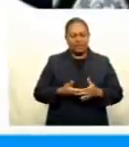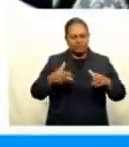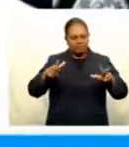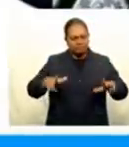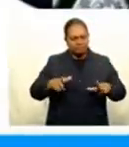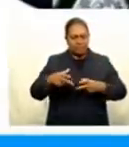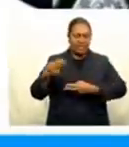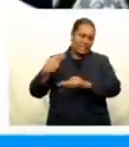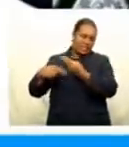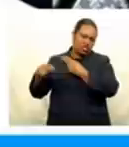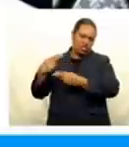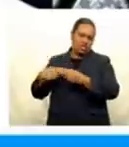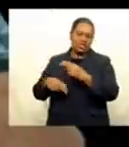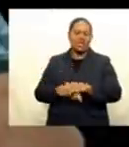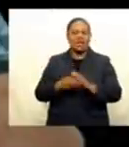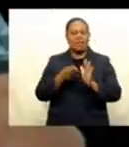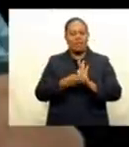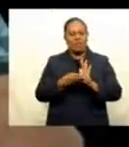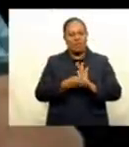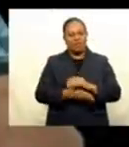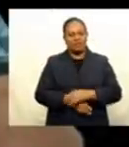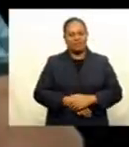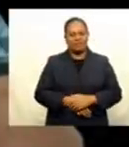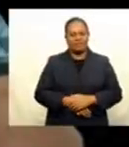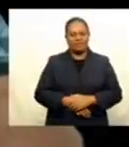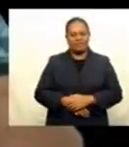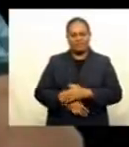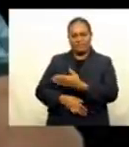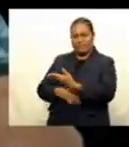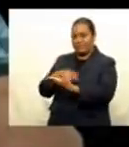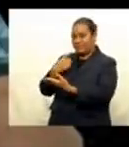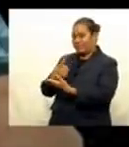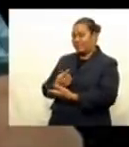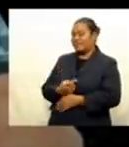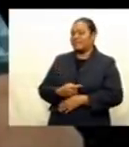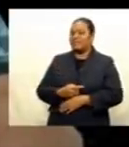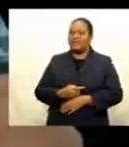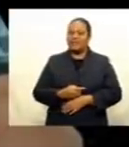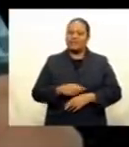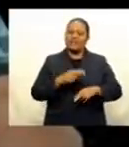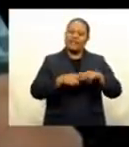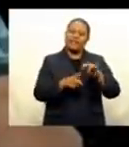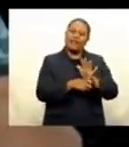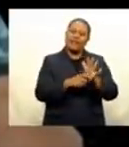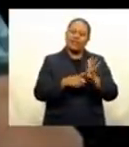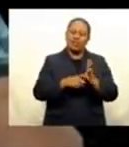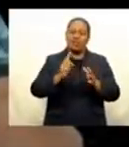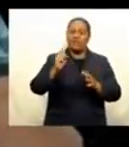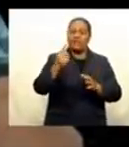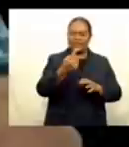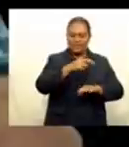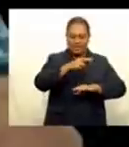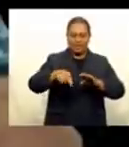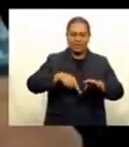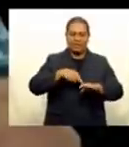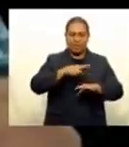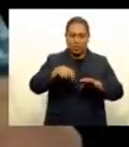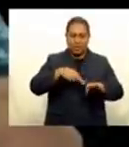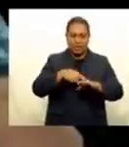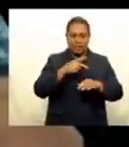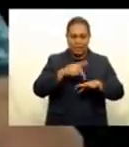historic moment for Fiji Rugby. We are the first country rugby union in the Pacific that's joint partnership with